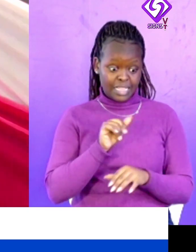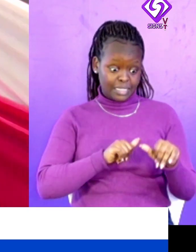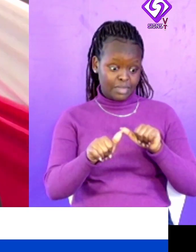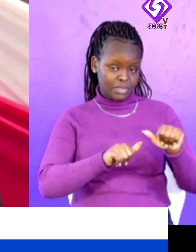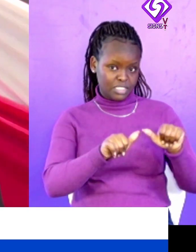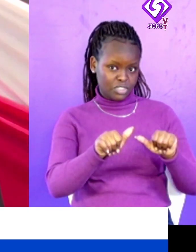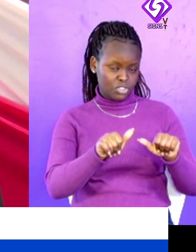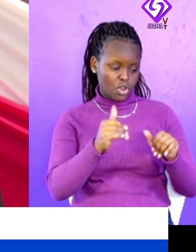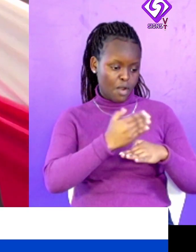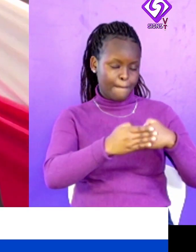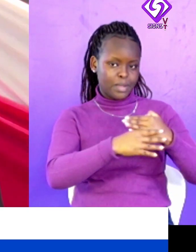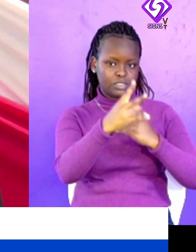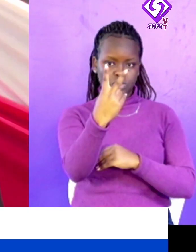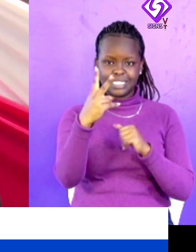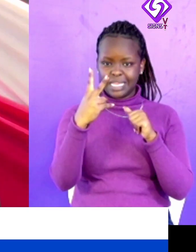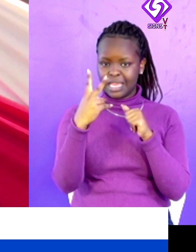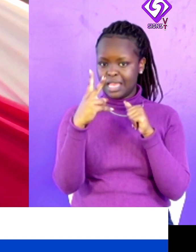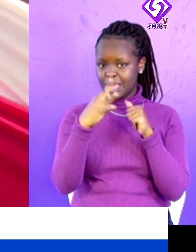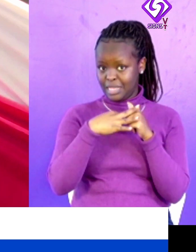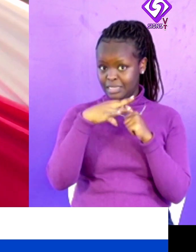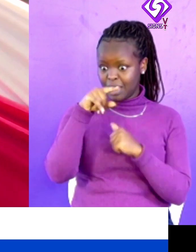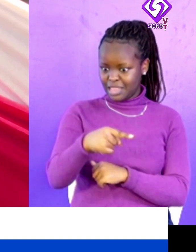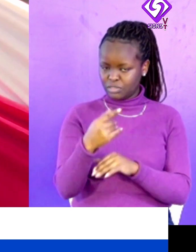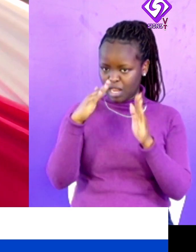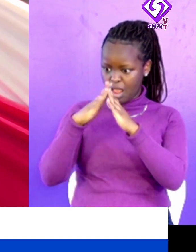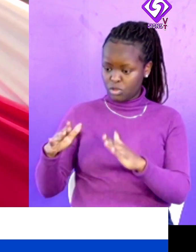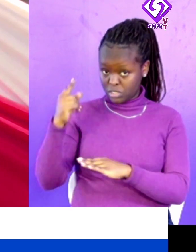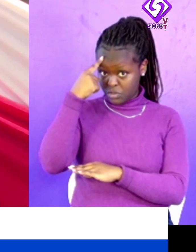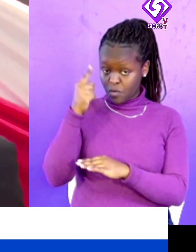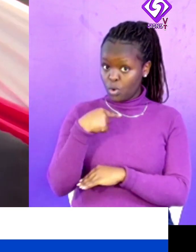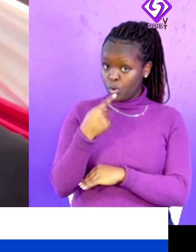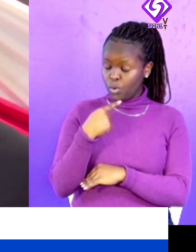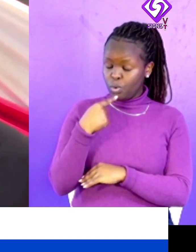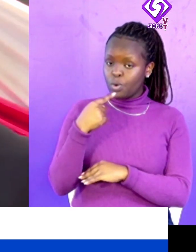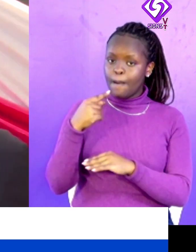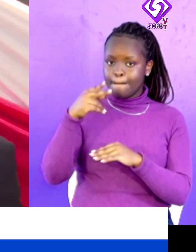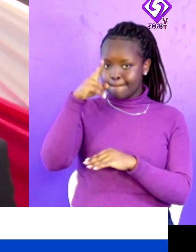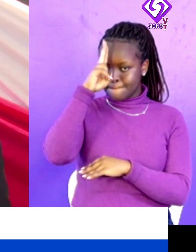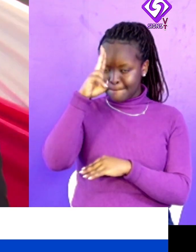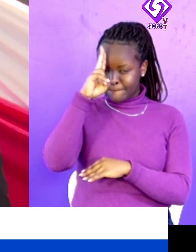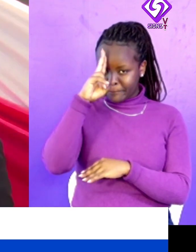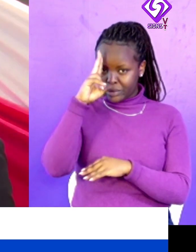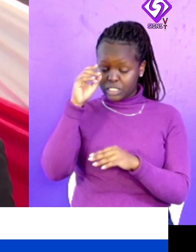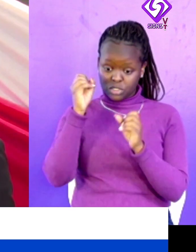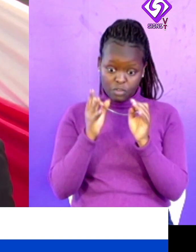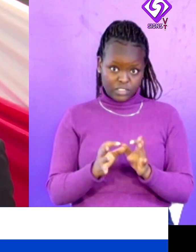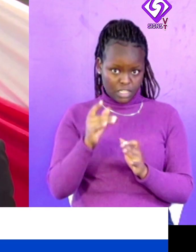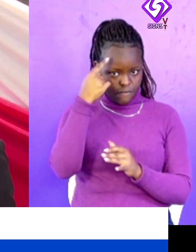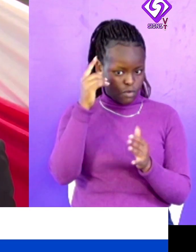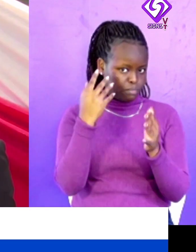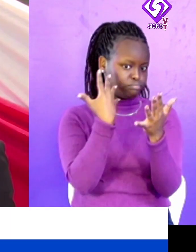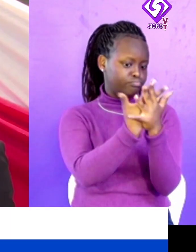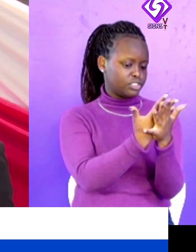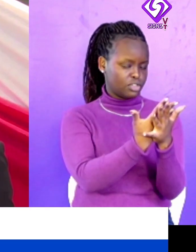build 28,000 houses for prison officers. There can be no better society if we do not